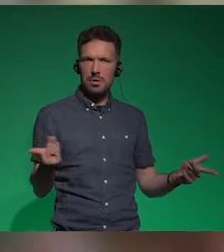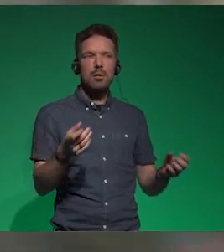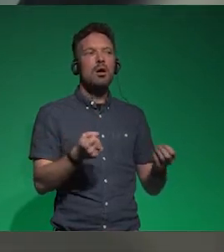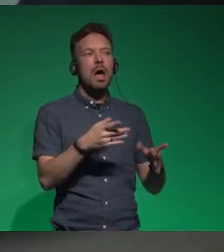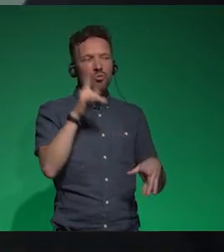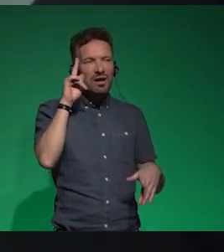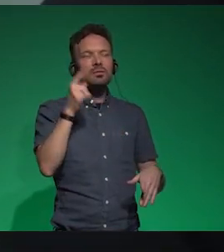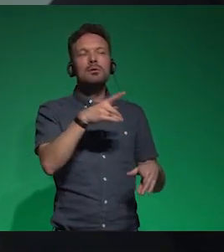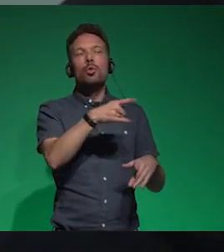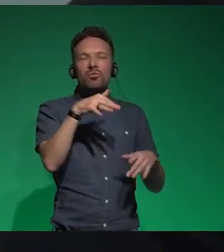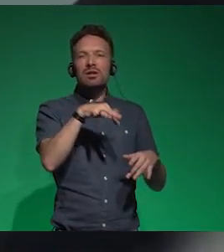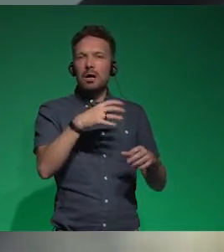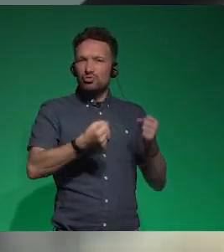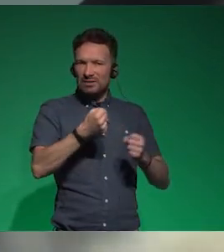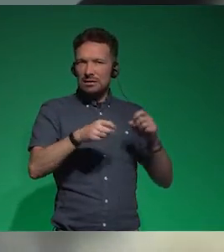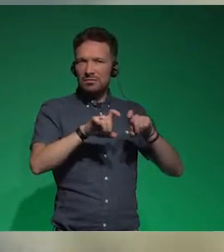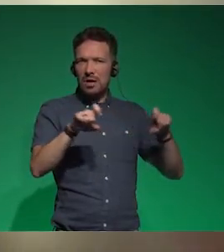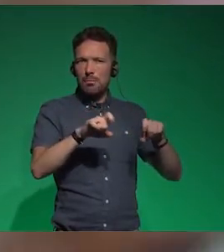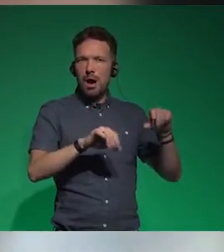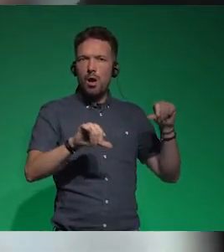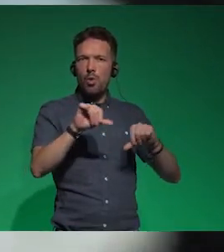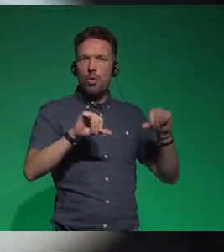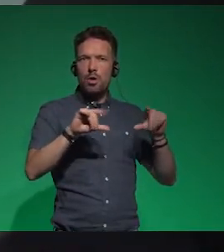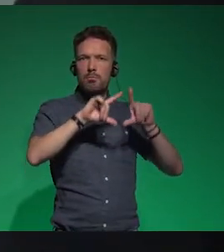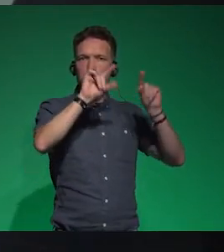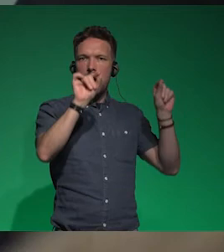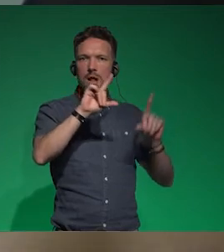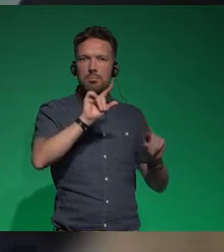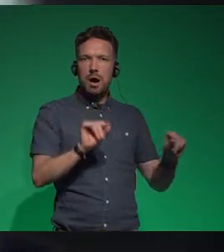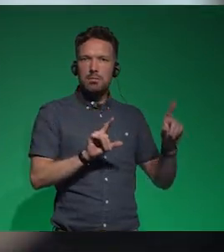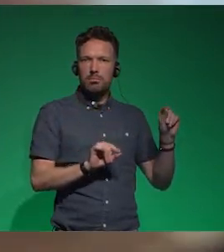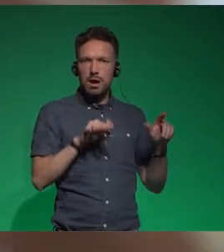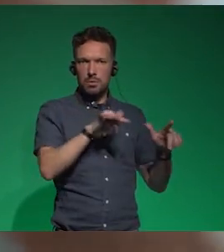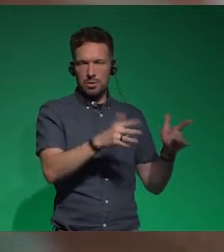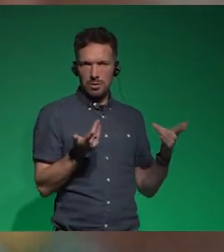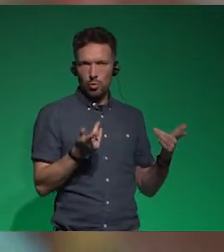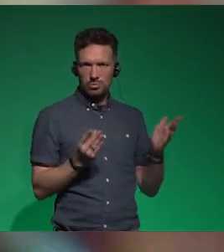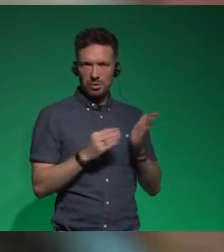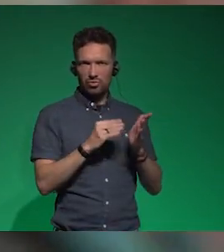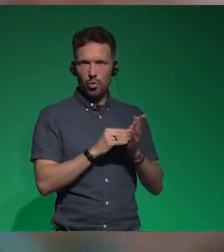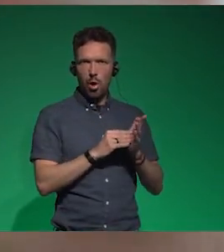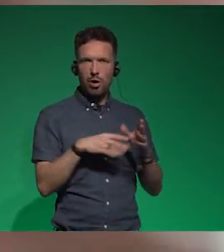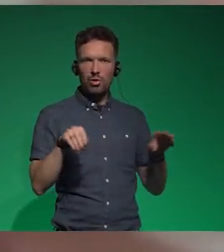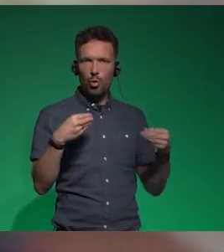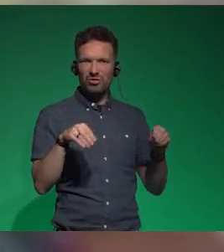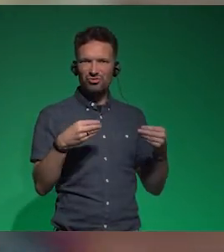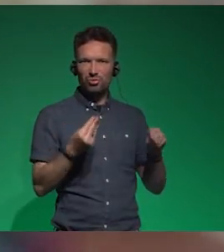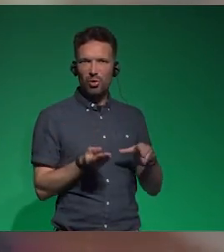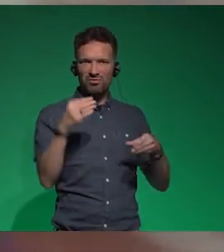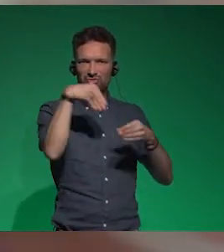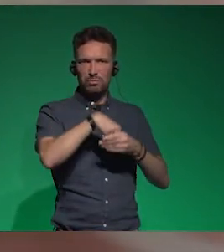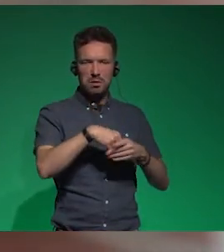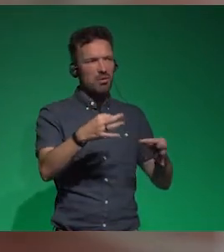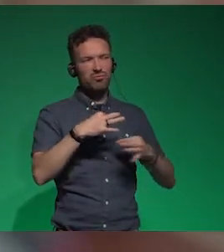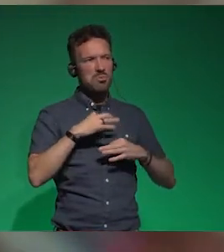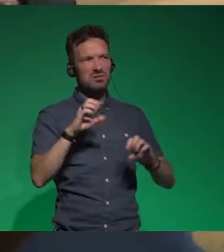from the atmosphere, like, it's not, it's staying on the planet somehow. So how does that, does that make sense?